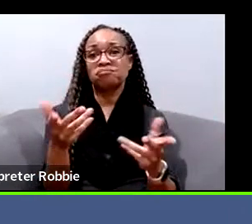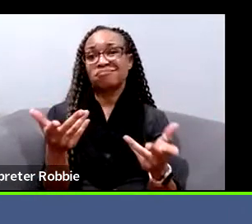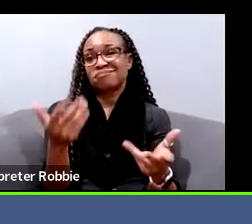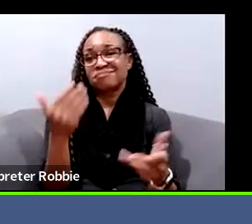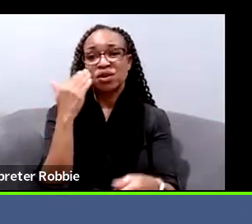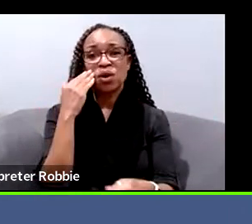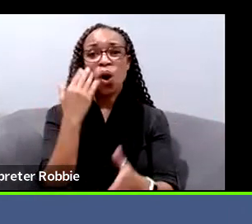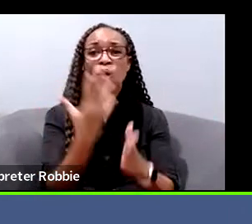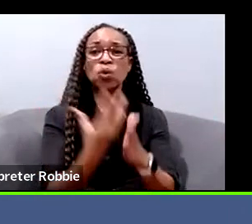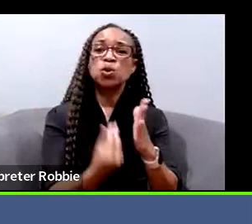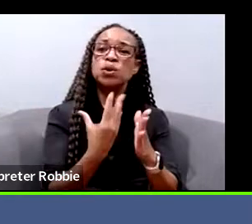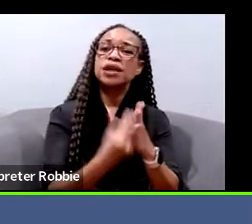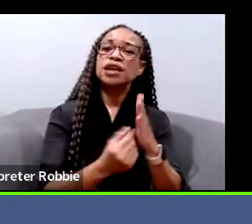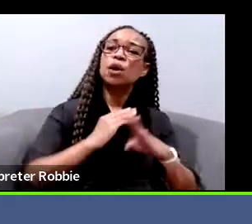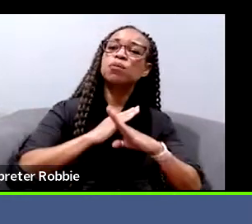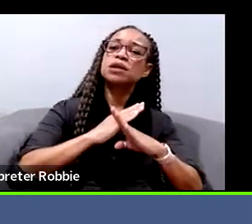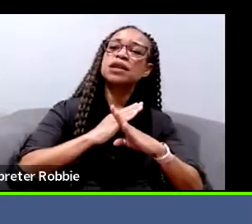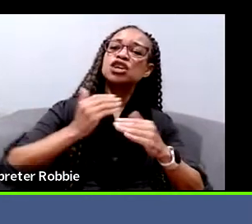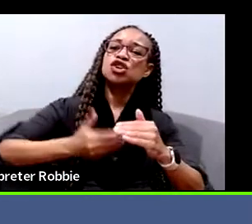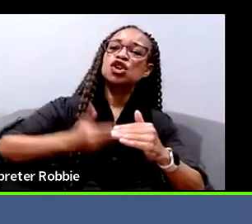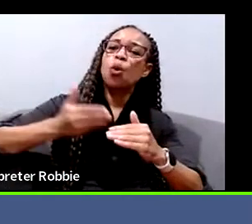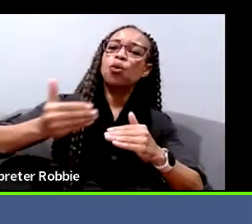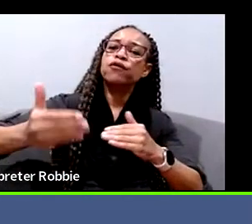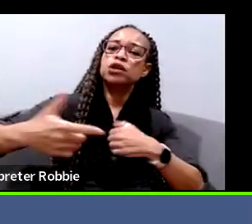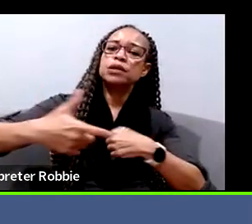losing some of their protection over time, and